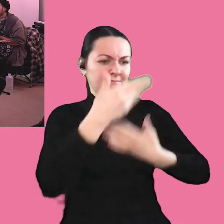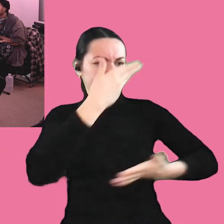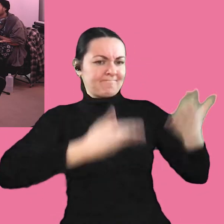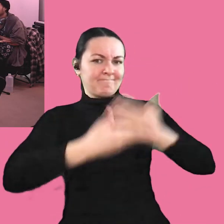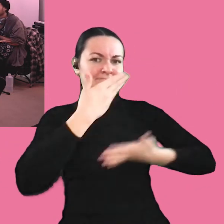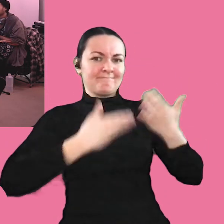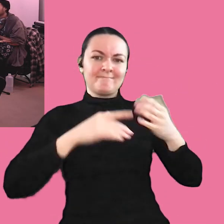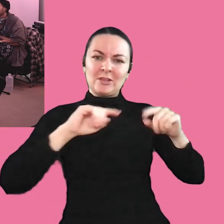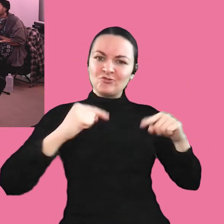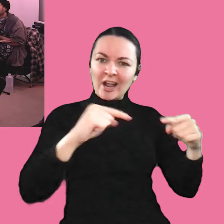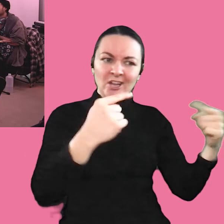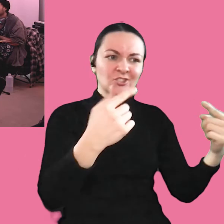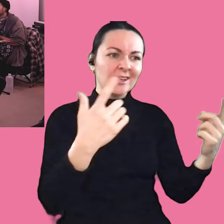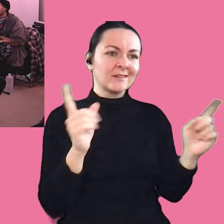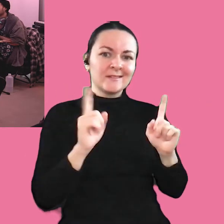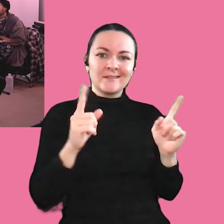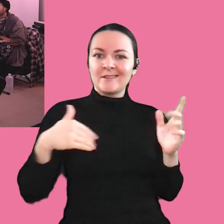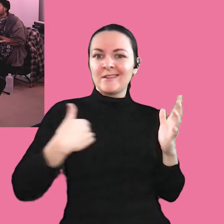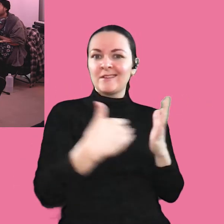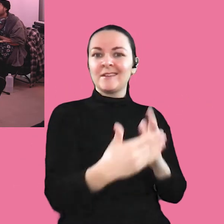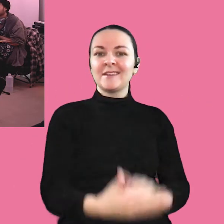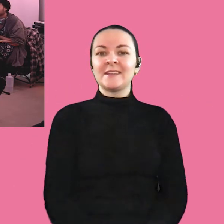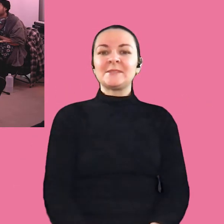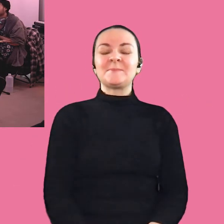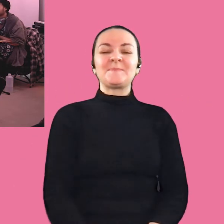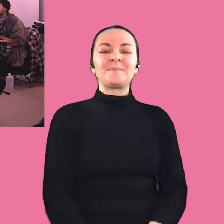could tell us a little bit about some of the challenges you've faced so far.